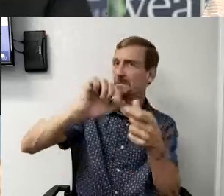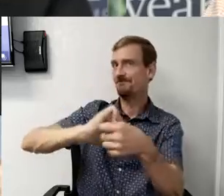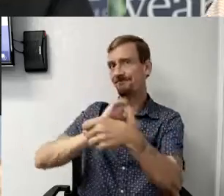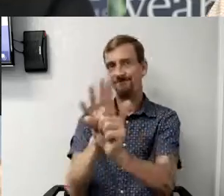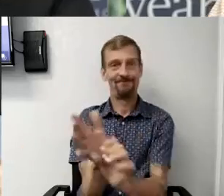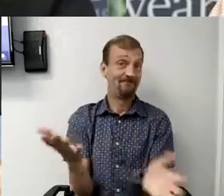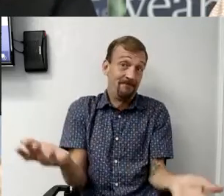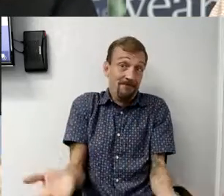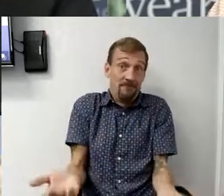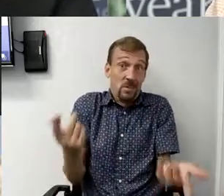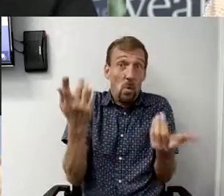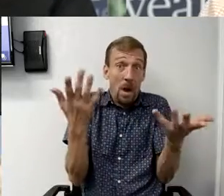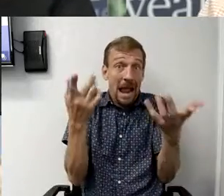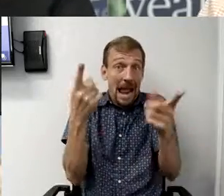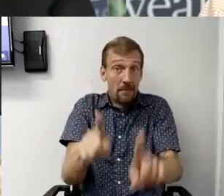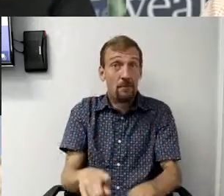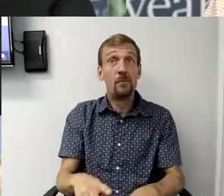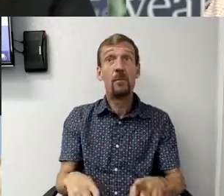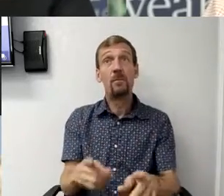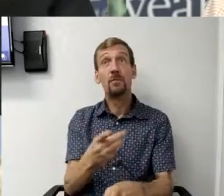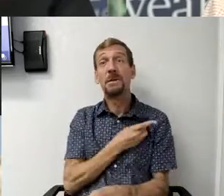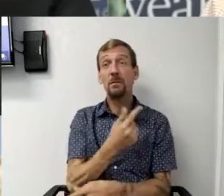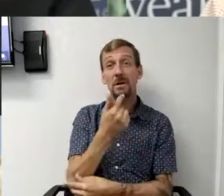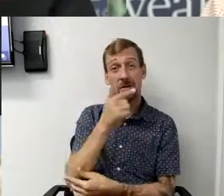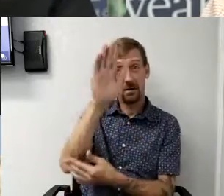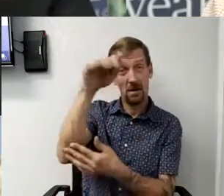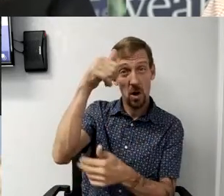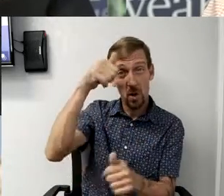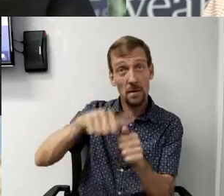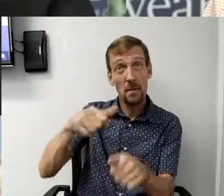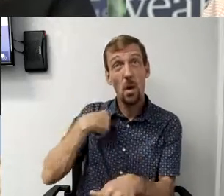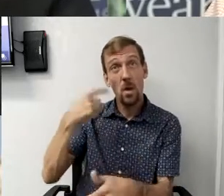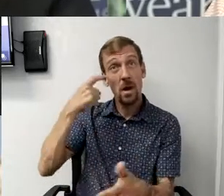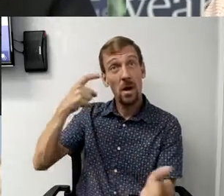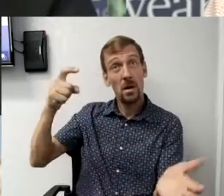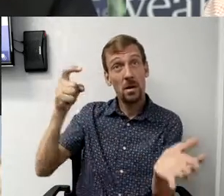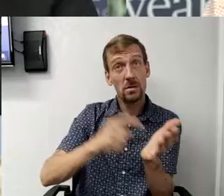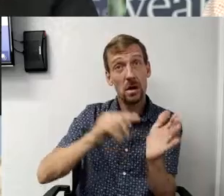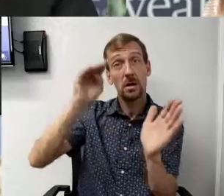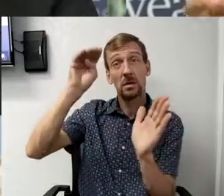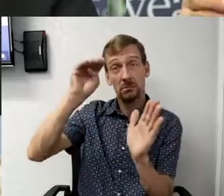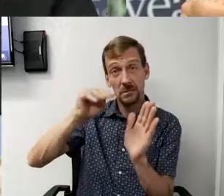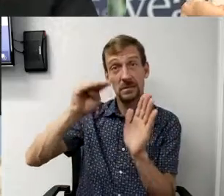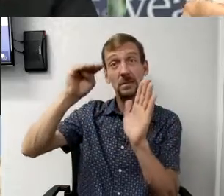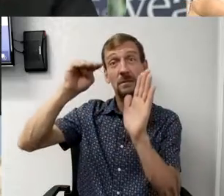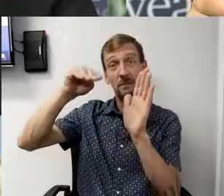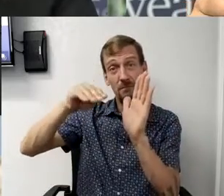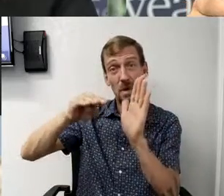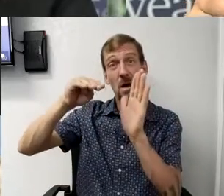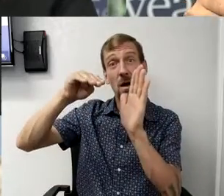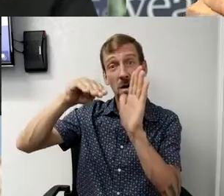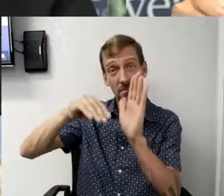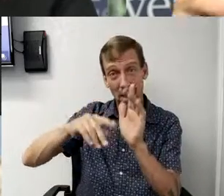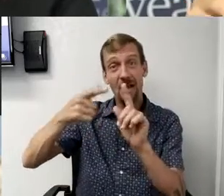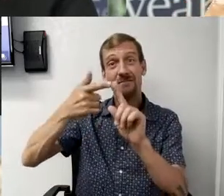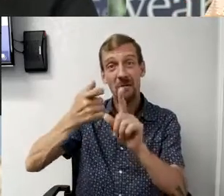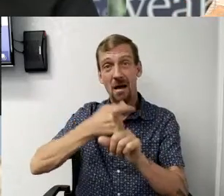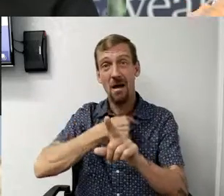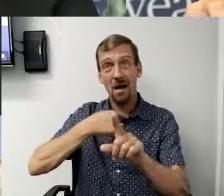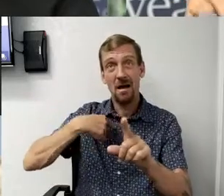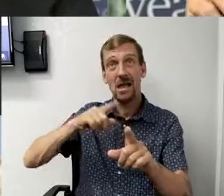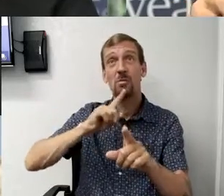know everything that it's going But to do. isn't it weird how we did watch it progress closer and closer to us? Yes. I